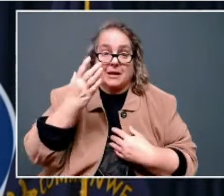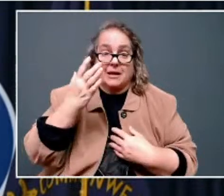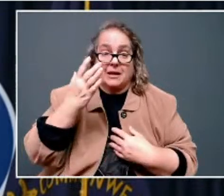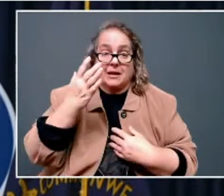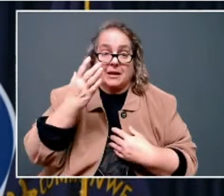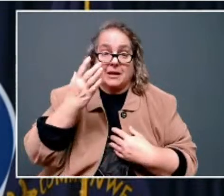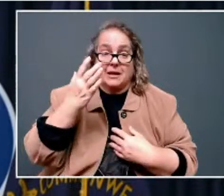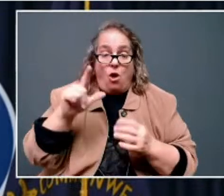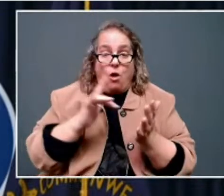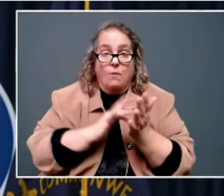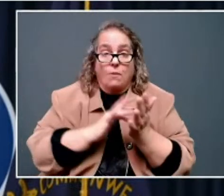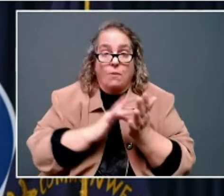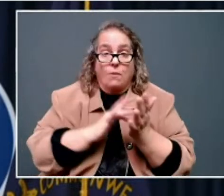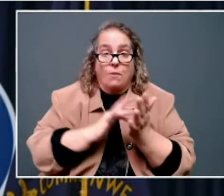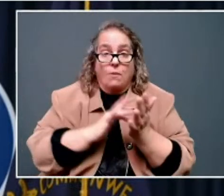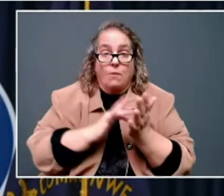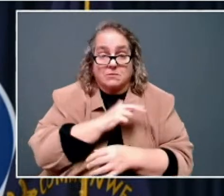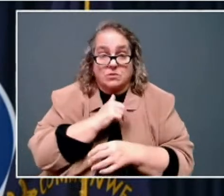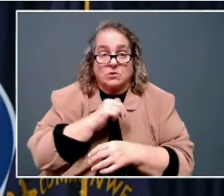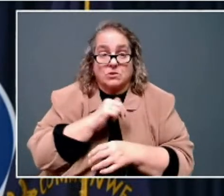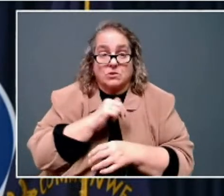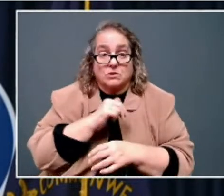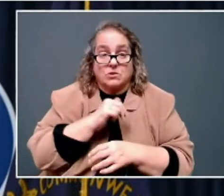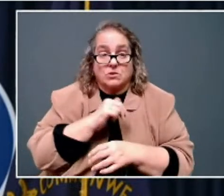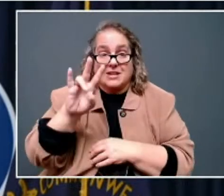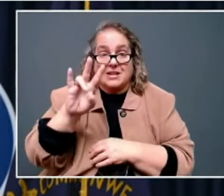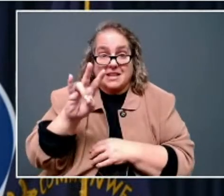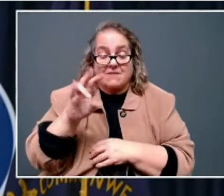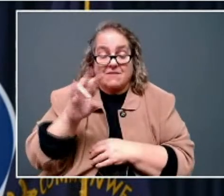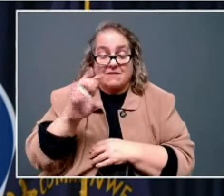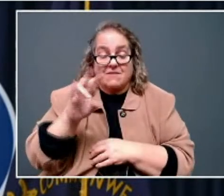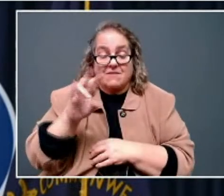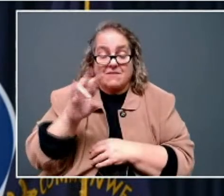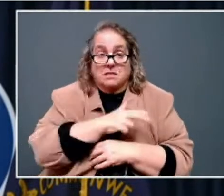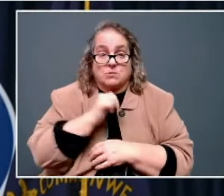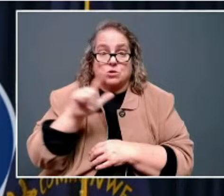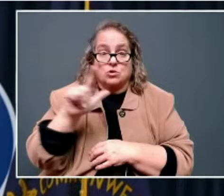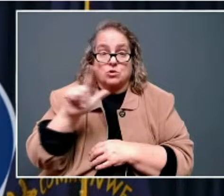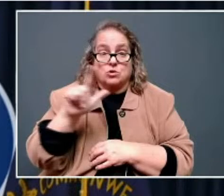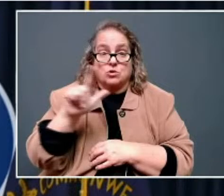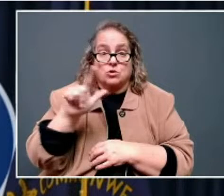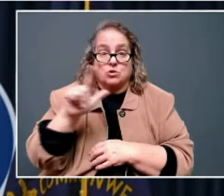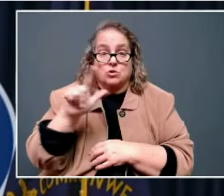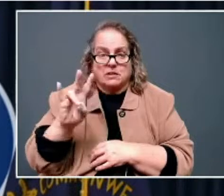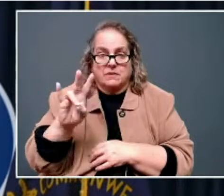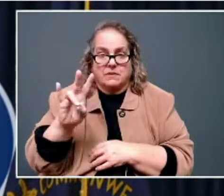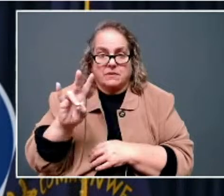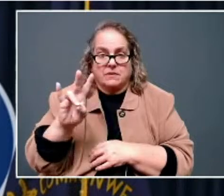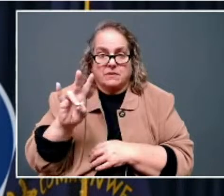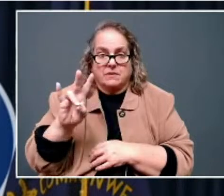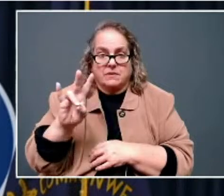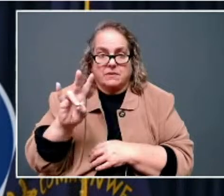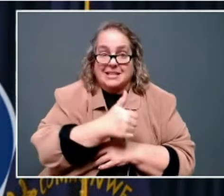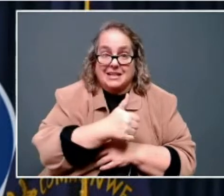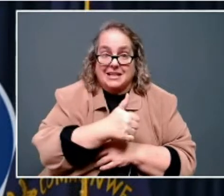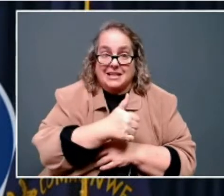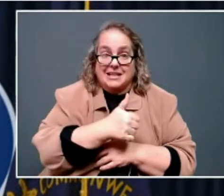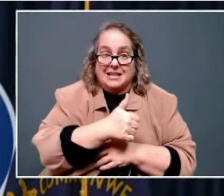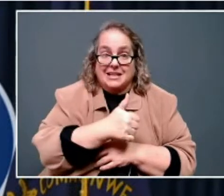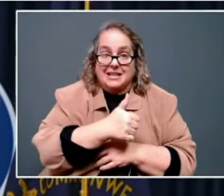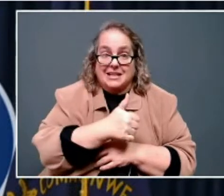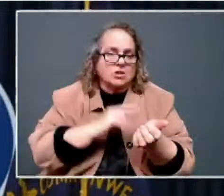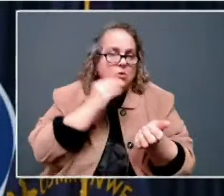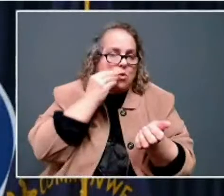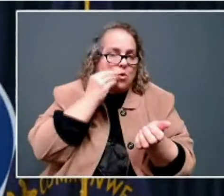medical facilities would be 37. How many hospitals would be 27? The other 10 are nursing homes